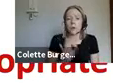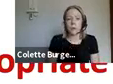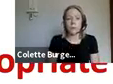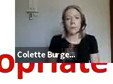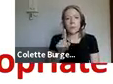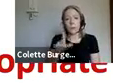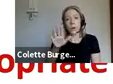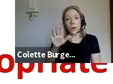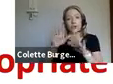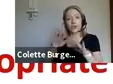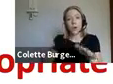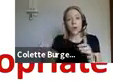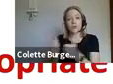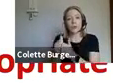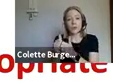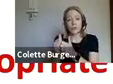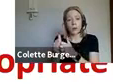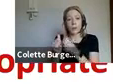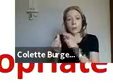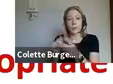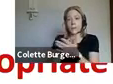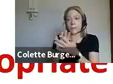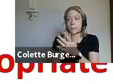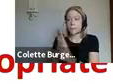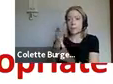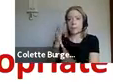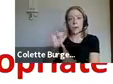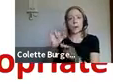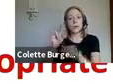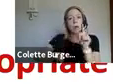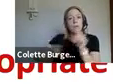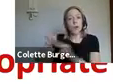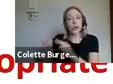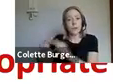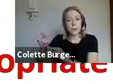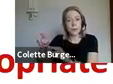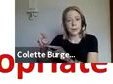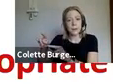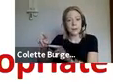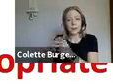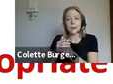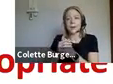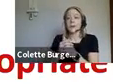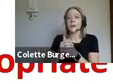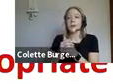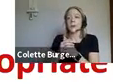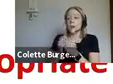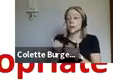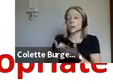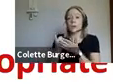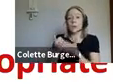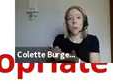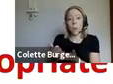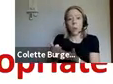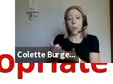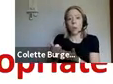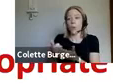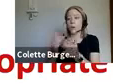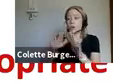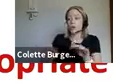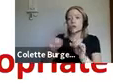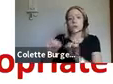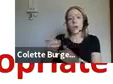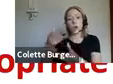appropriate, this is to recognise diversity, to value difference, and support the learning and development of children